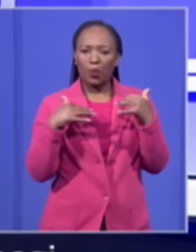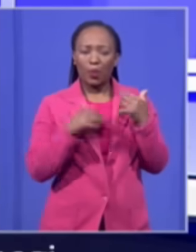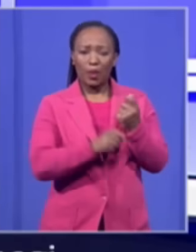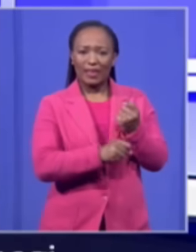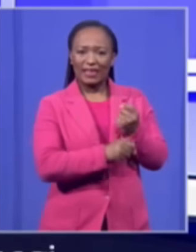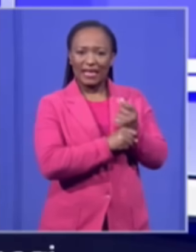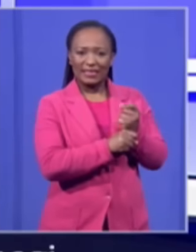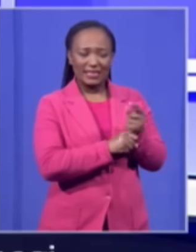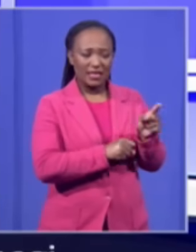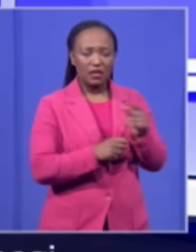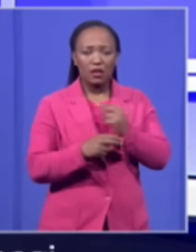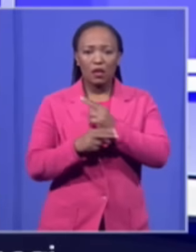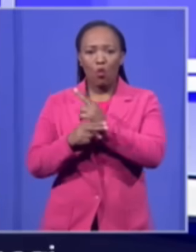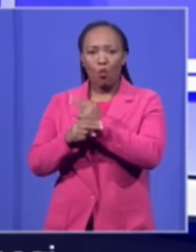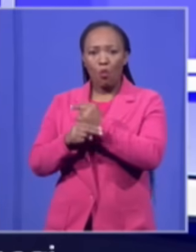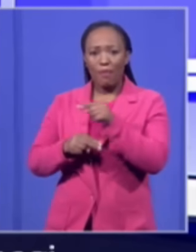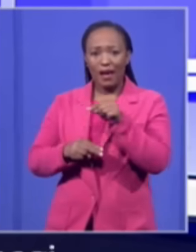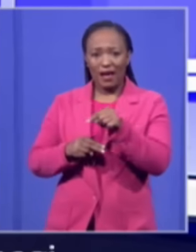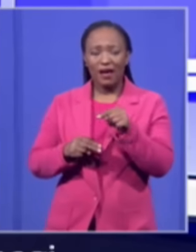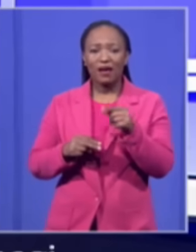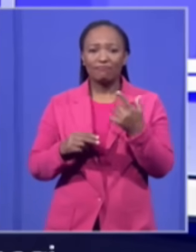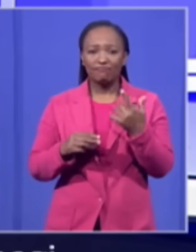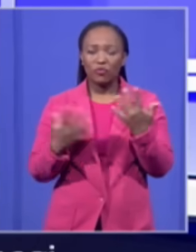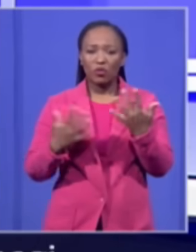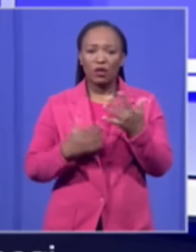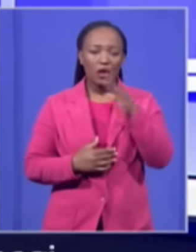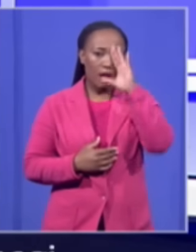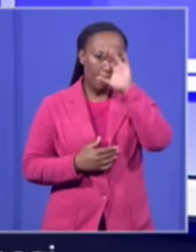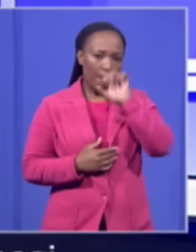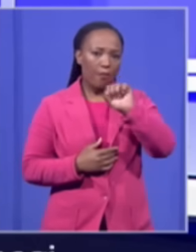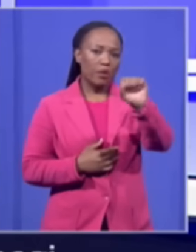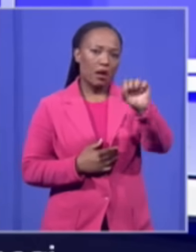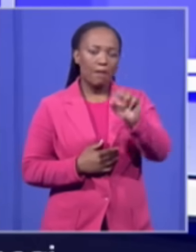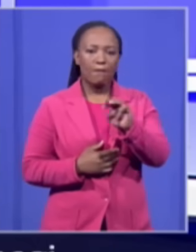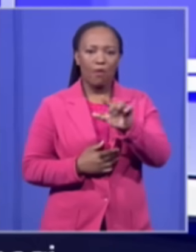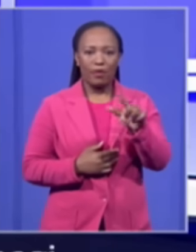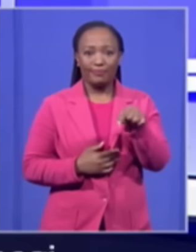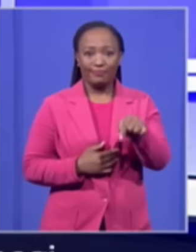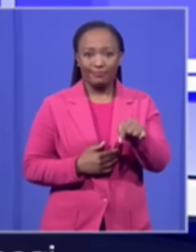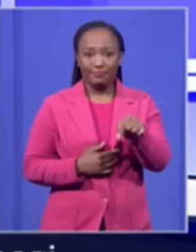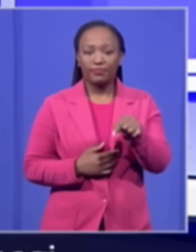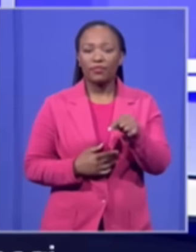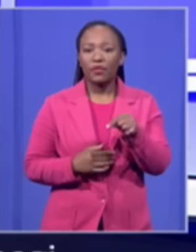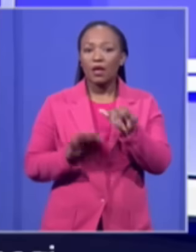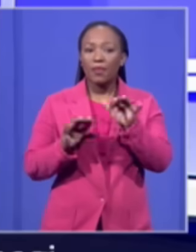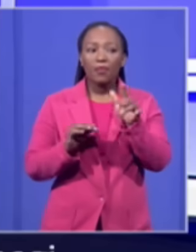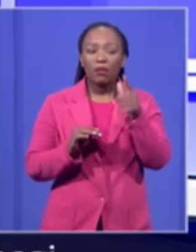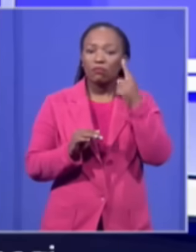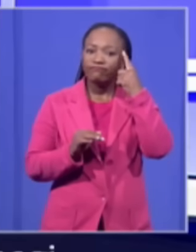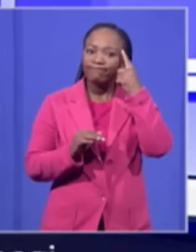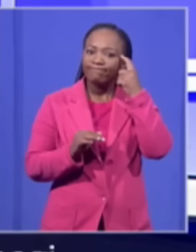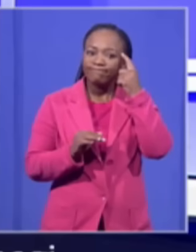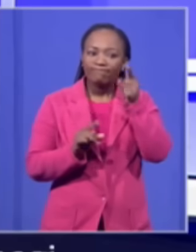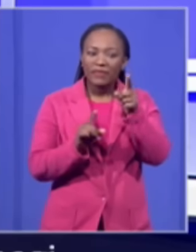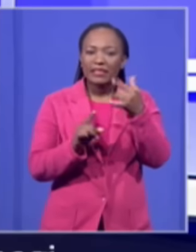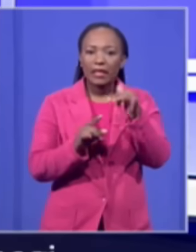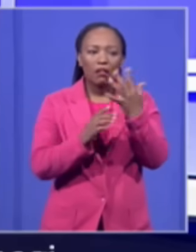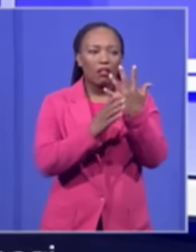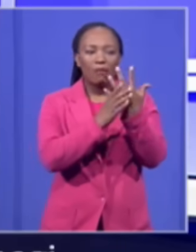bakgweetsi ba e-hailing kwa tikwatikong ya mabenkele ya Maponya. Babelaelwa ba ba sa itseweng ba santse ba tsene ka lenga la